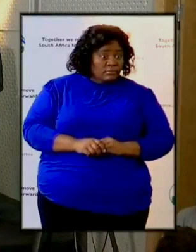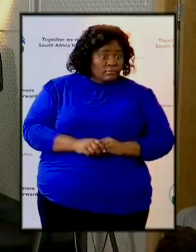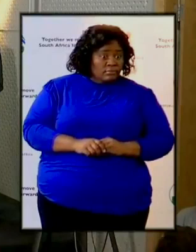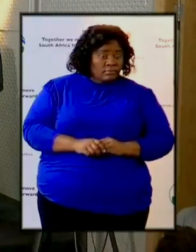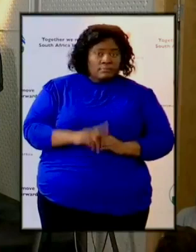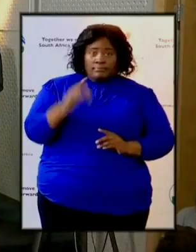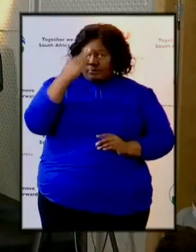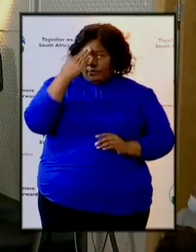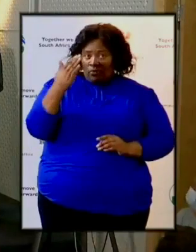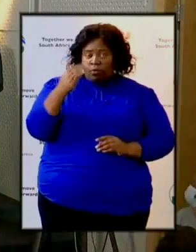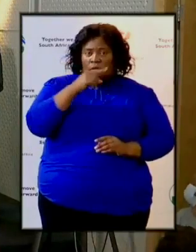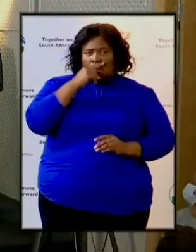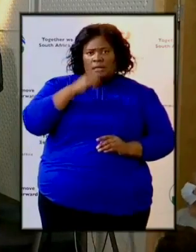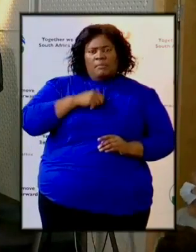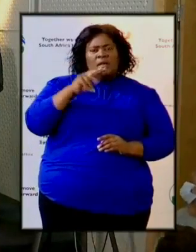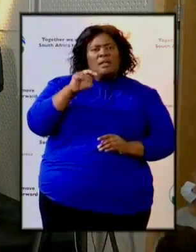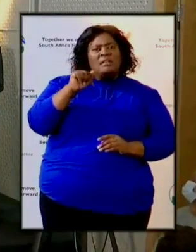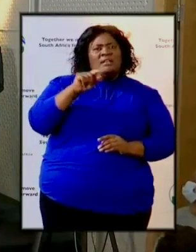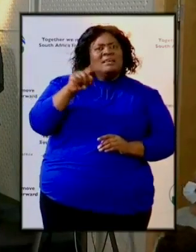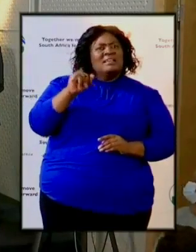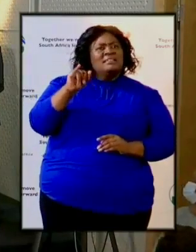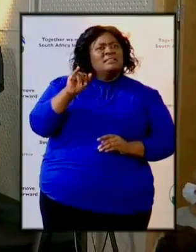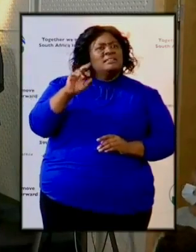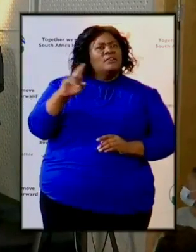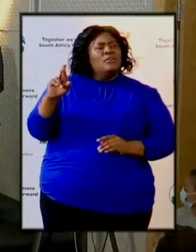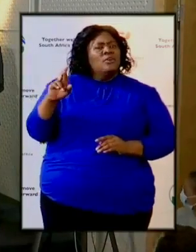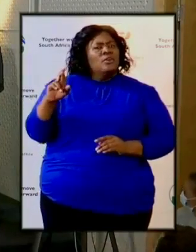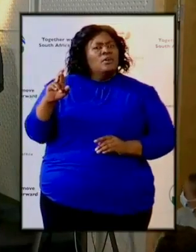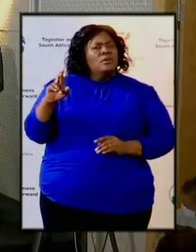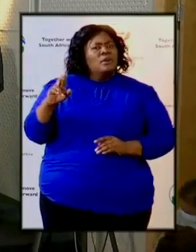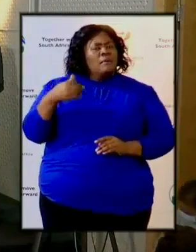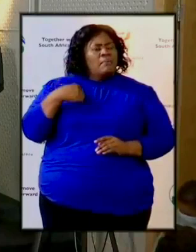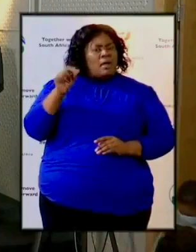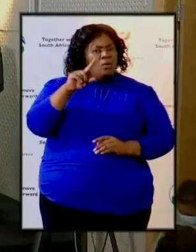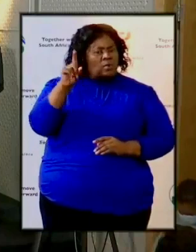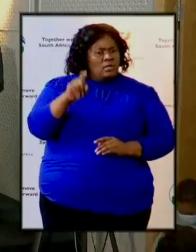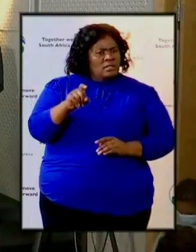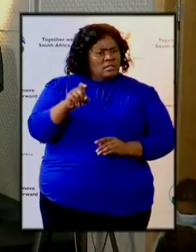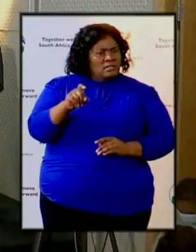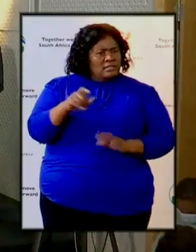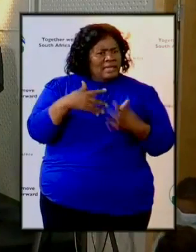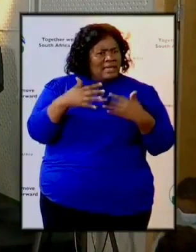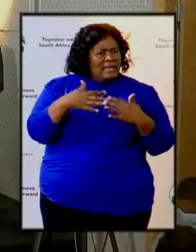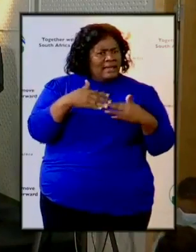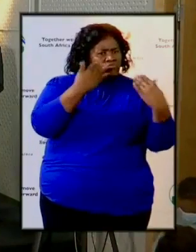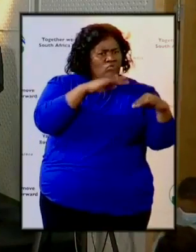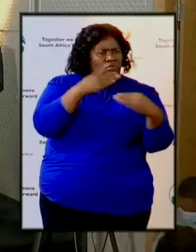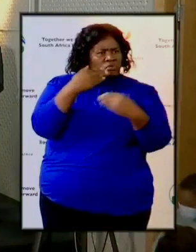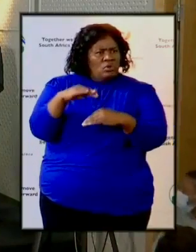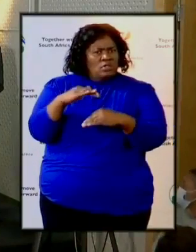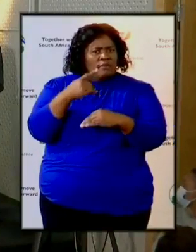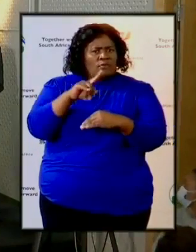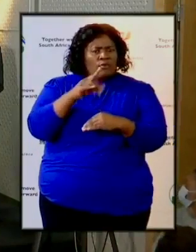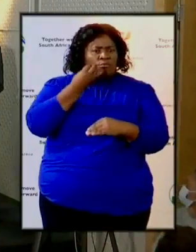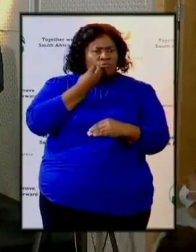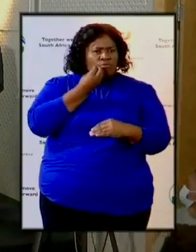Hello, my name is Nazir Nur Mohammed from Glow TV. My question is, are there any restrictions before food outlets are